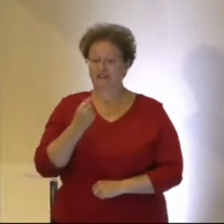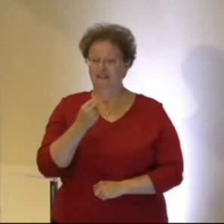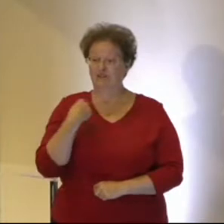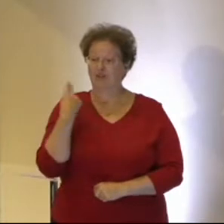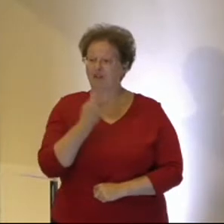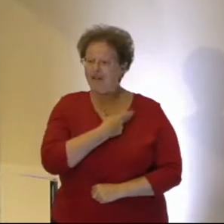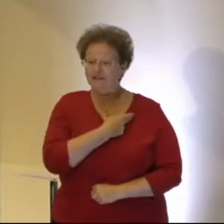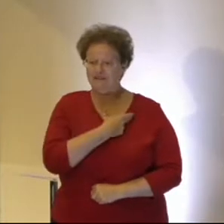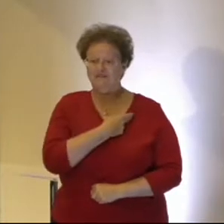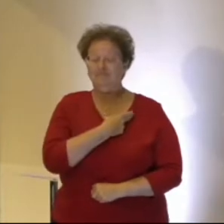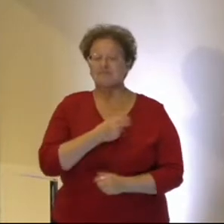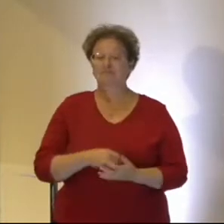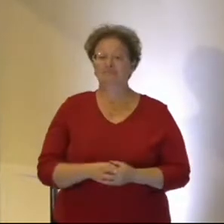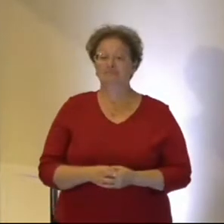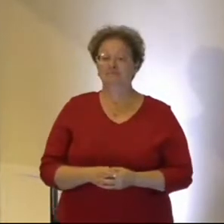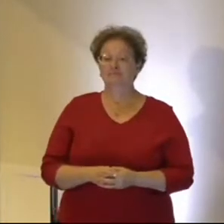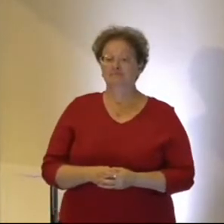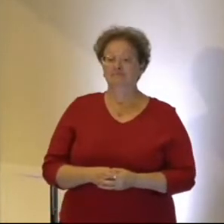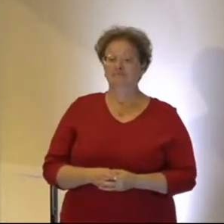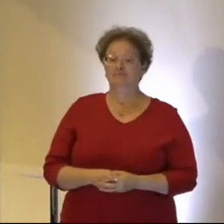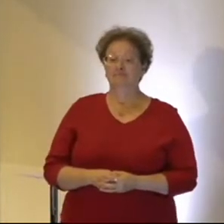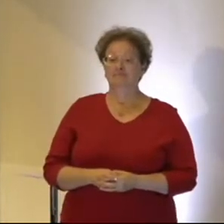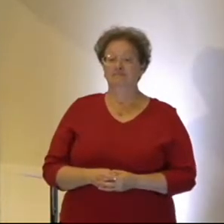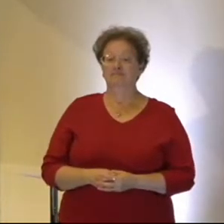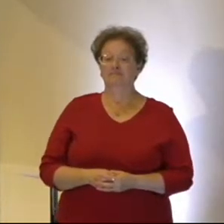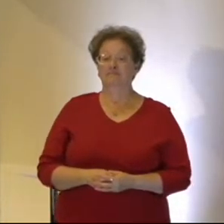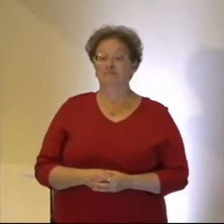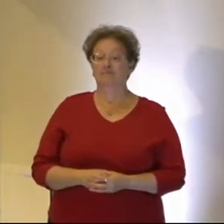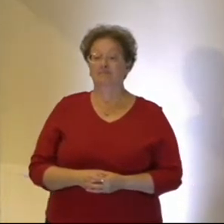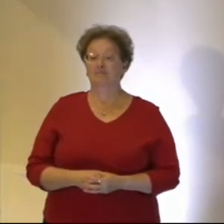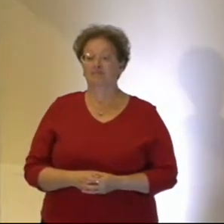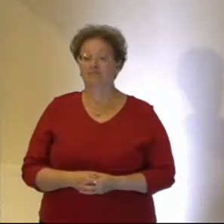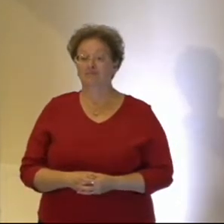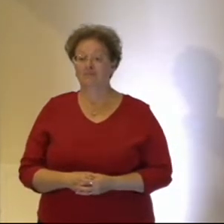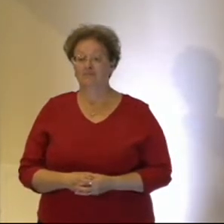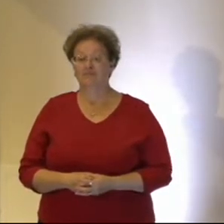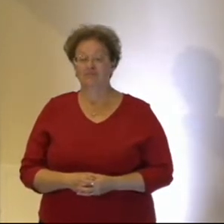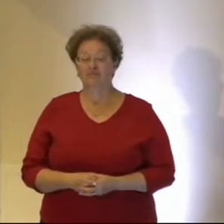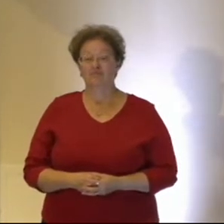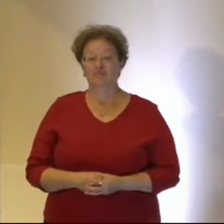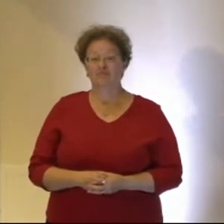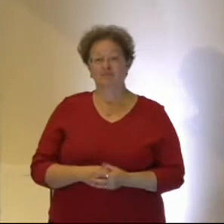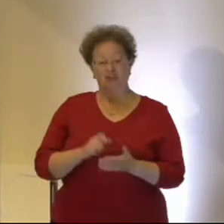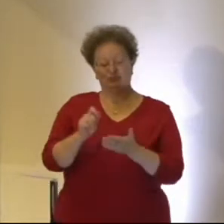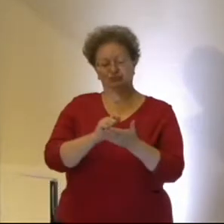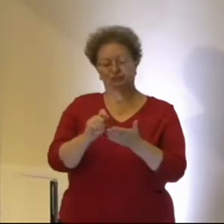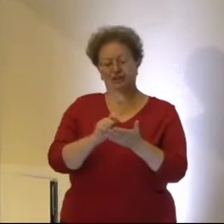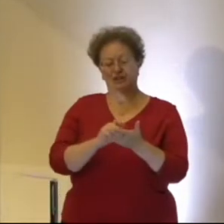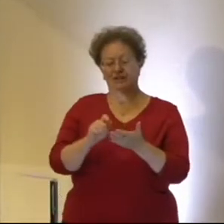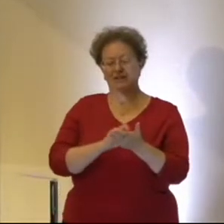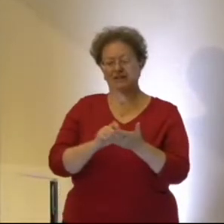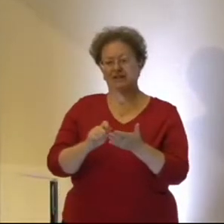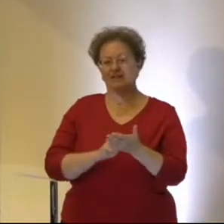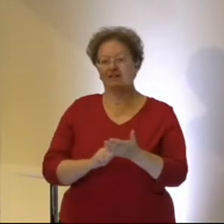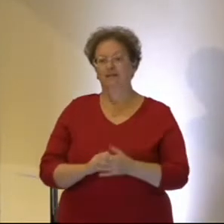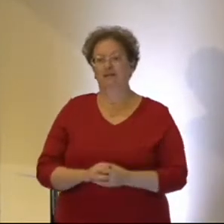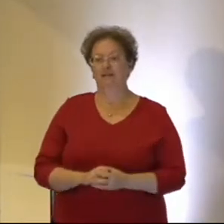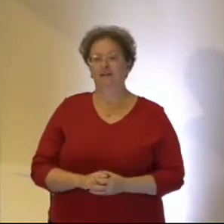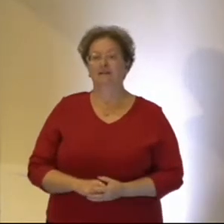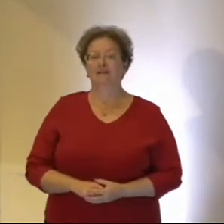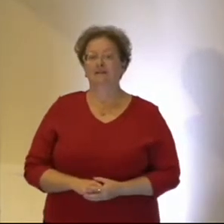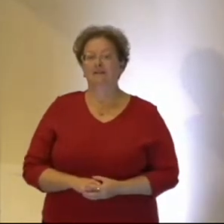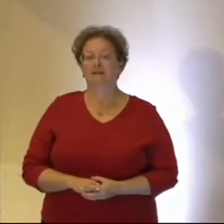these words once again from St. Paul as he wrote to the Christians in Ephesus, because they give us a framework for how we celebrate this saving work,